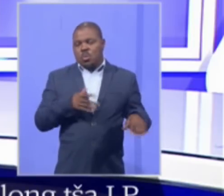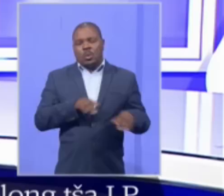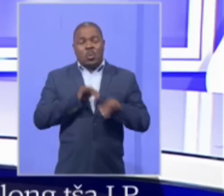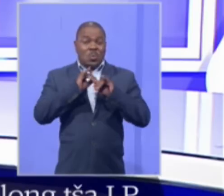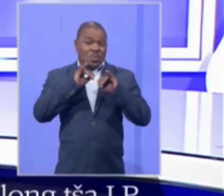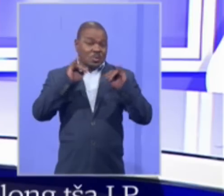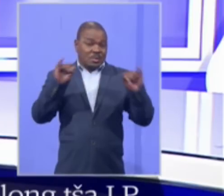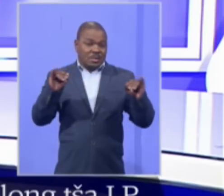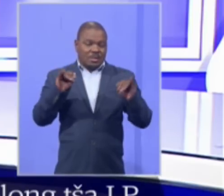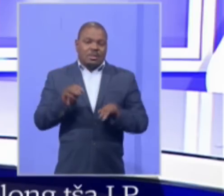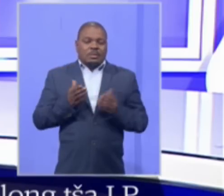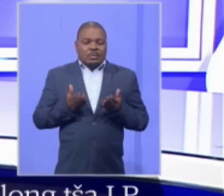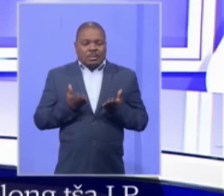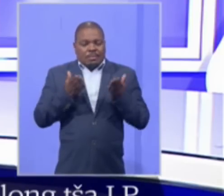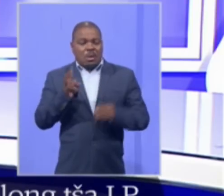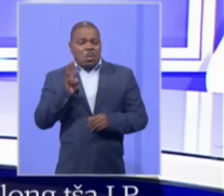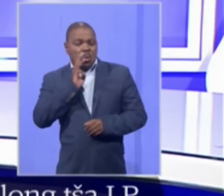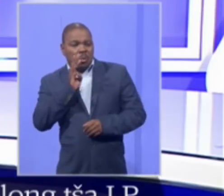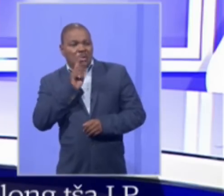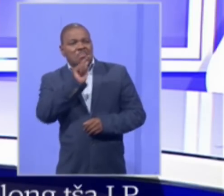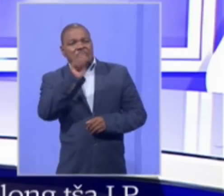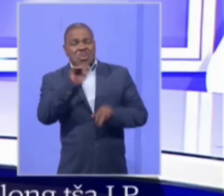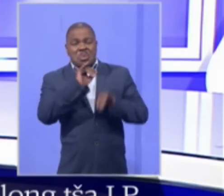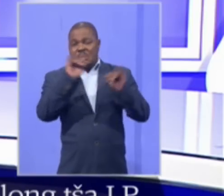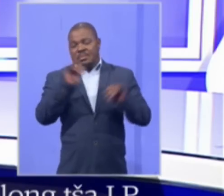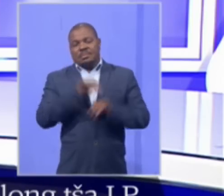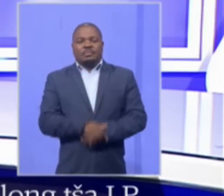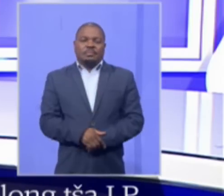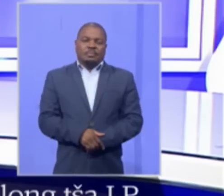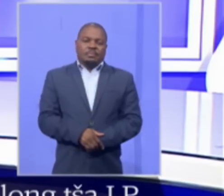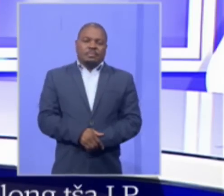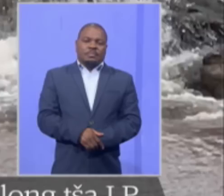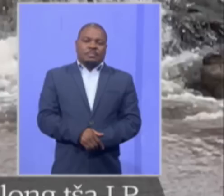hlobaetšago lenaneong la kabo ya meetse mafelong a mmalwa.